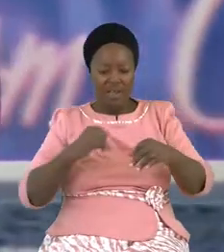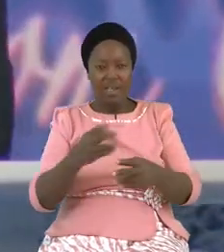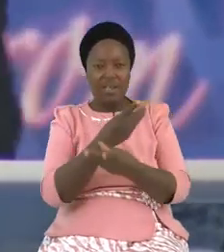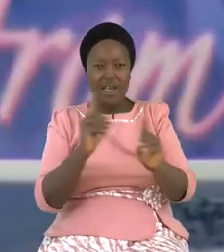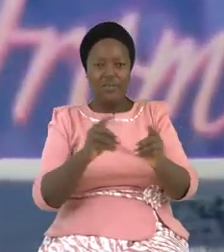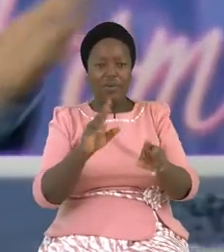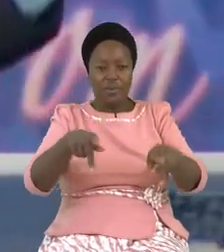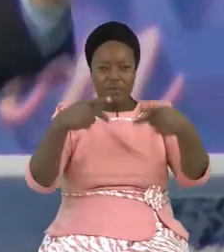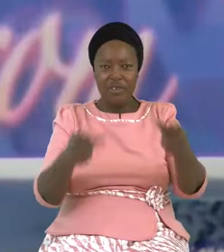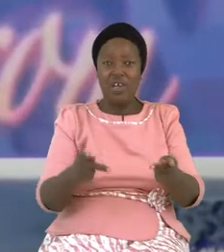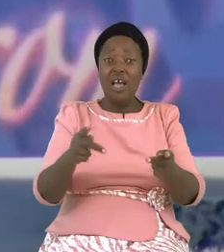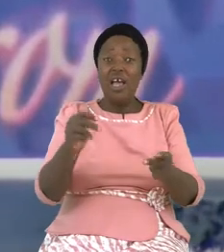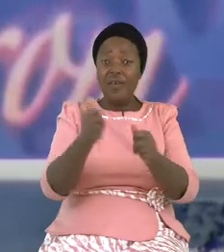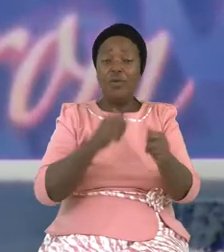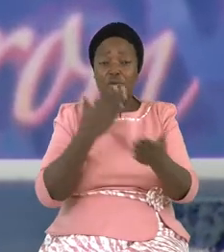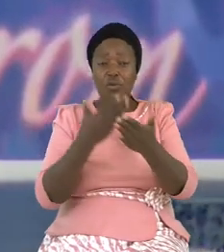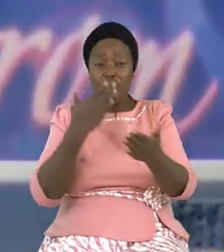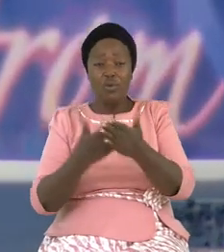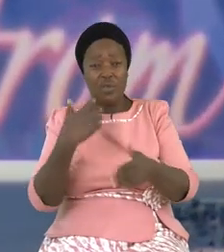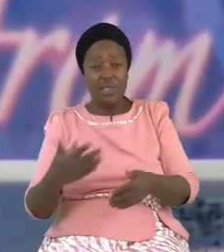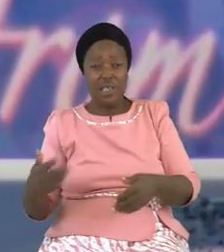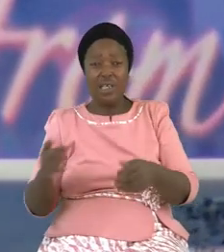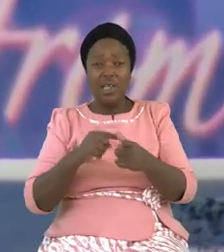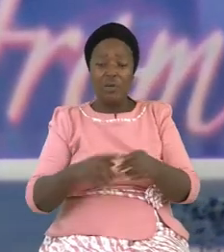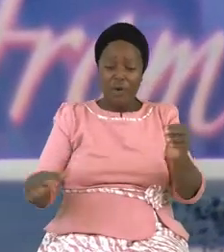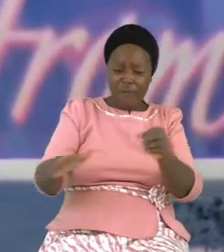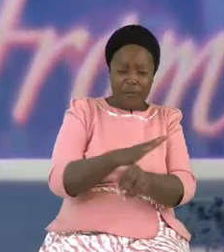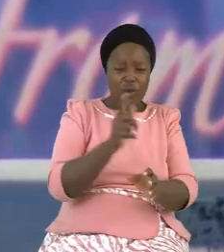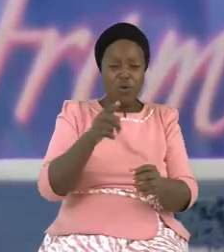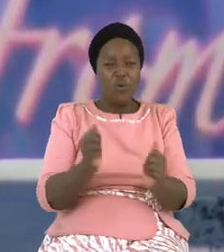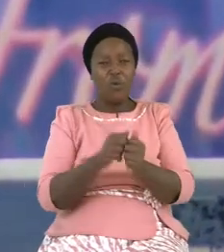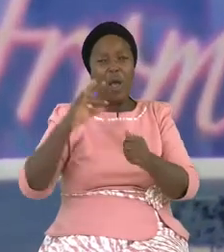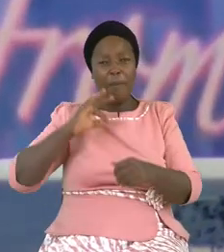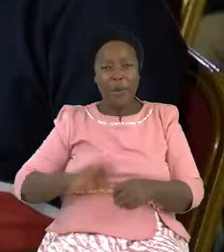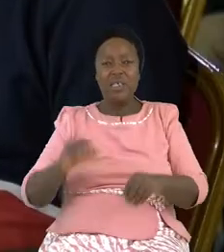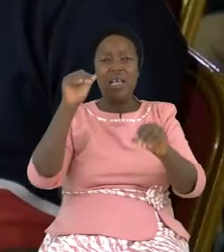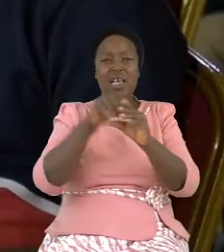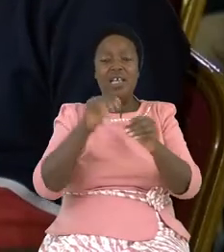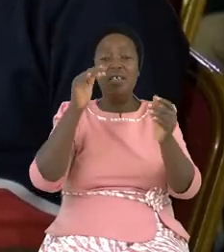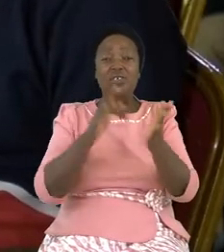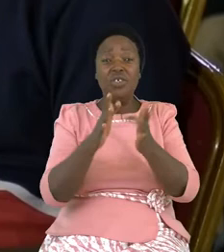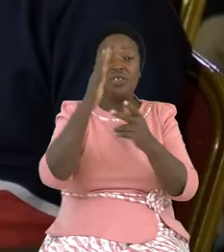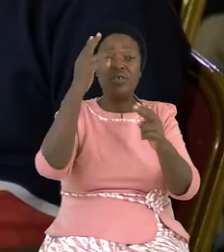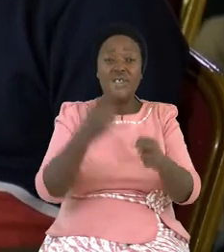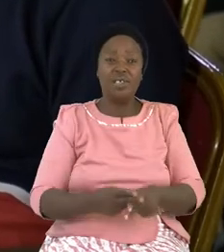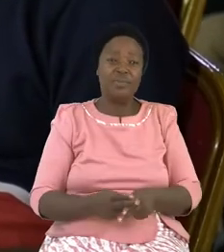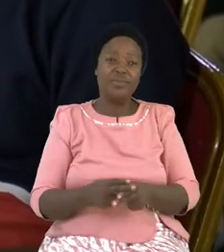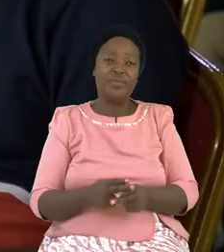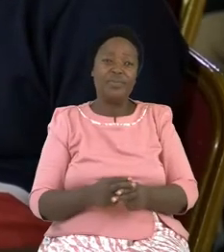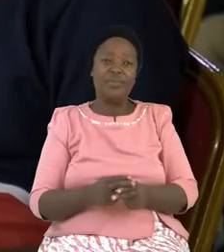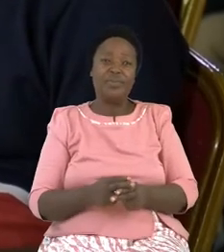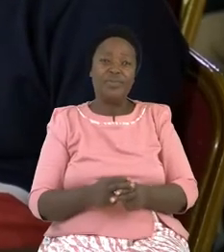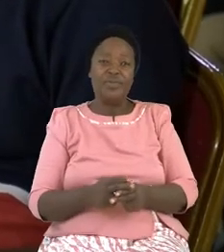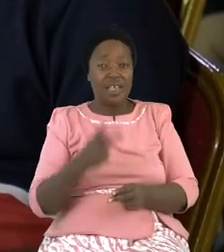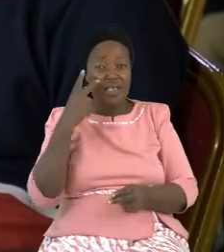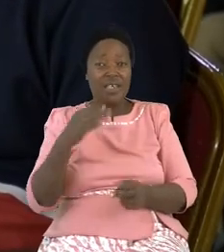provision, every good thing. It will load you with blessing in Jesus' name. Look at the first part of